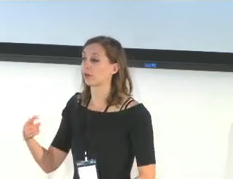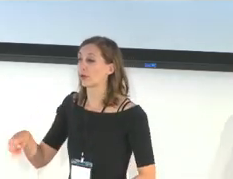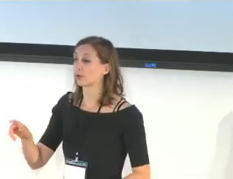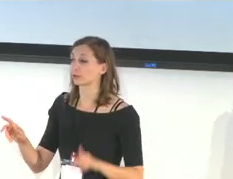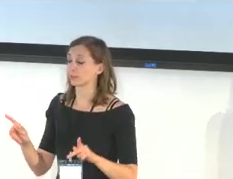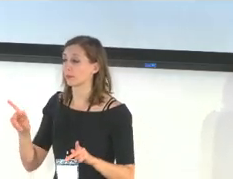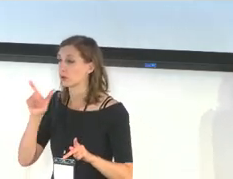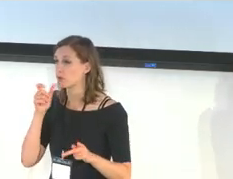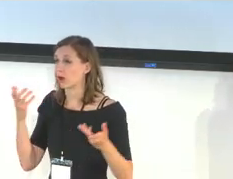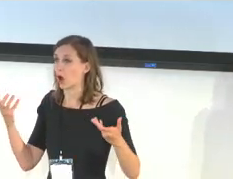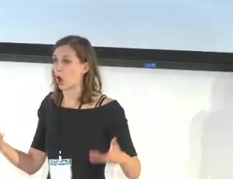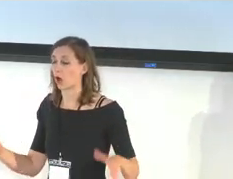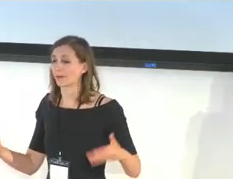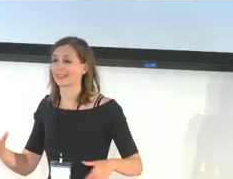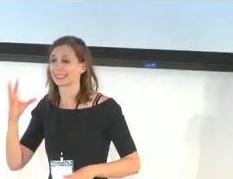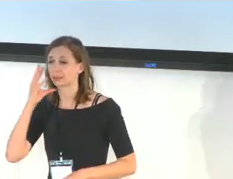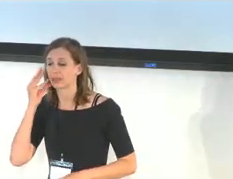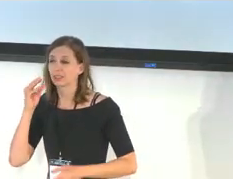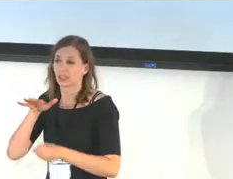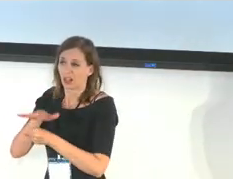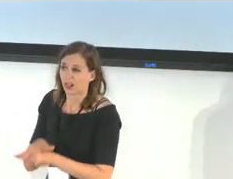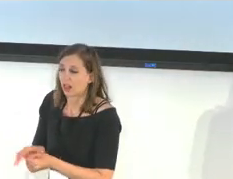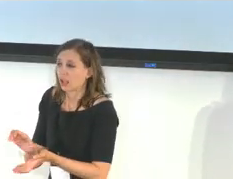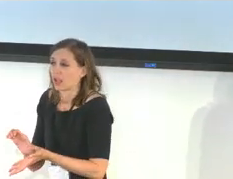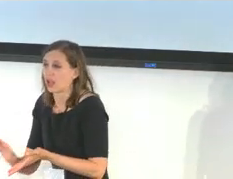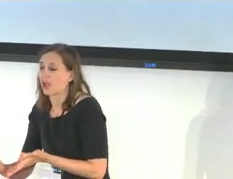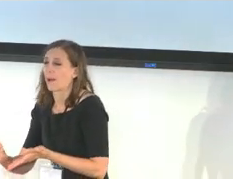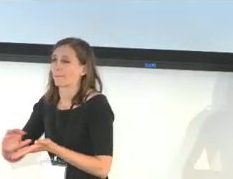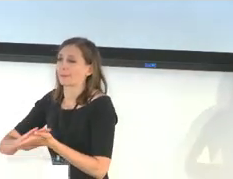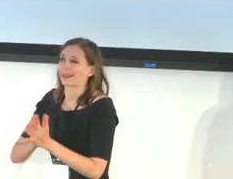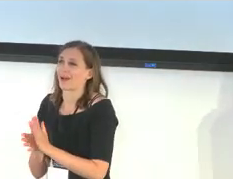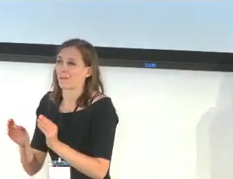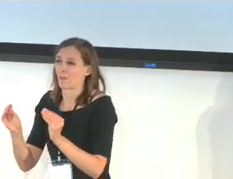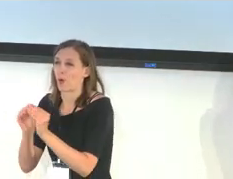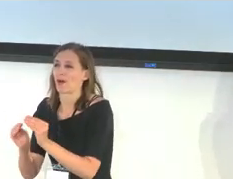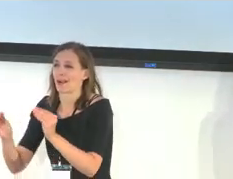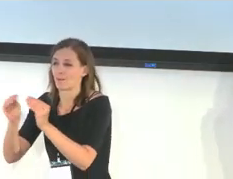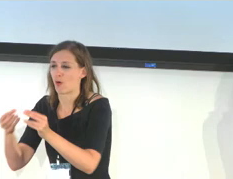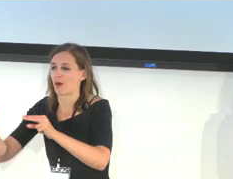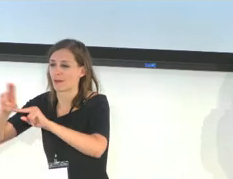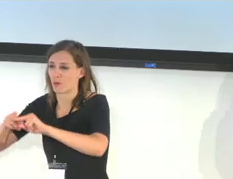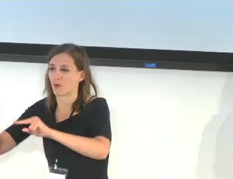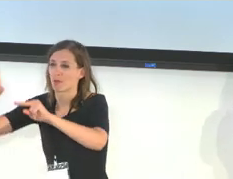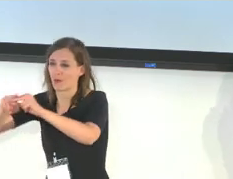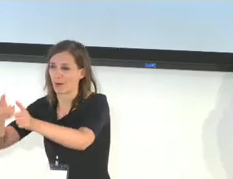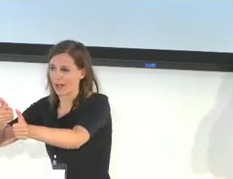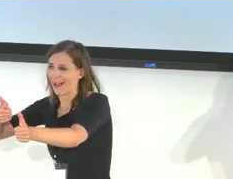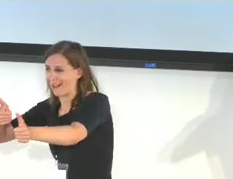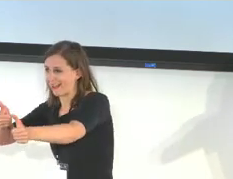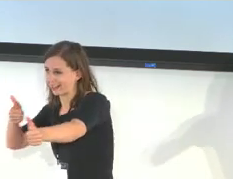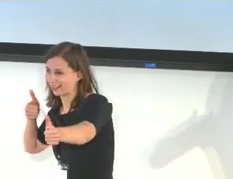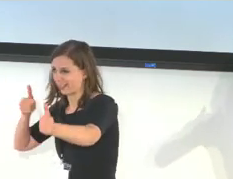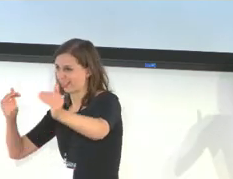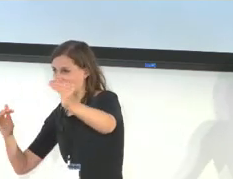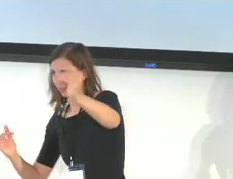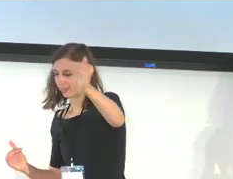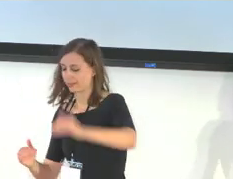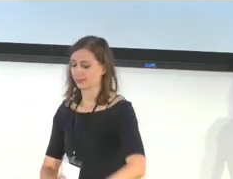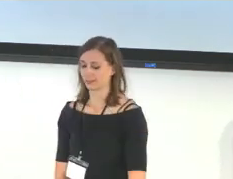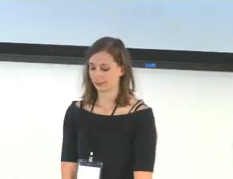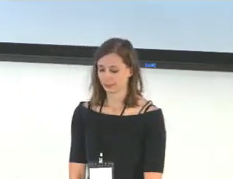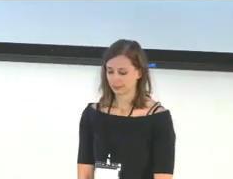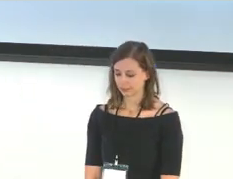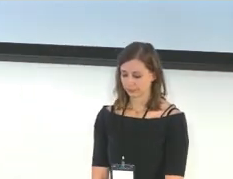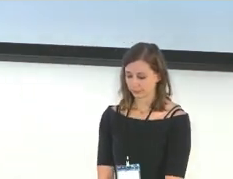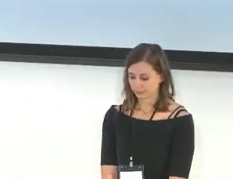marginalization will fall further and further behind. And we'll have a look at a model for being able to look at that in a second.